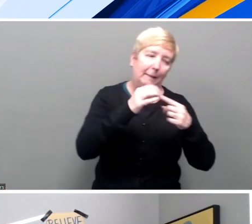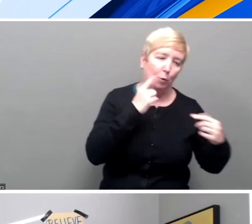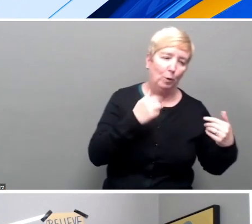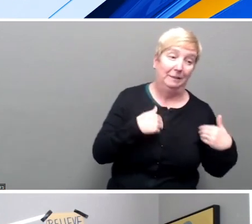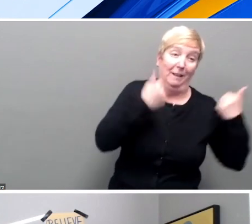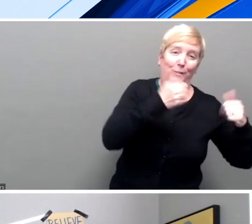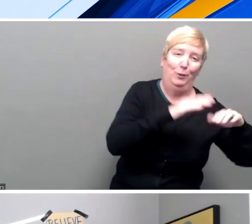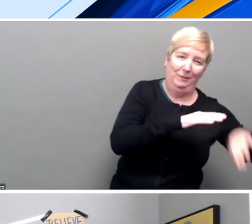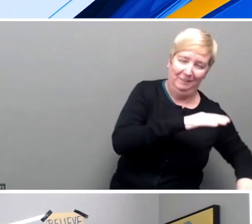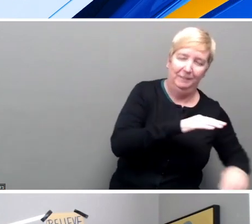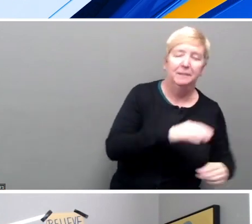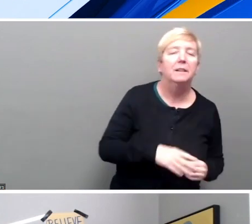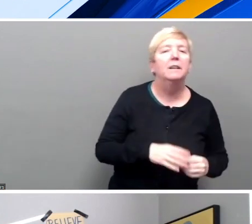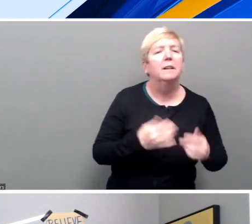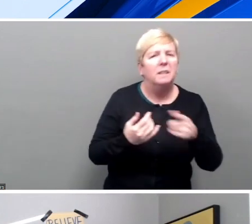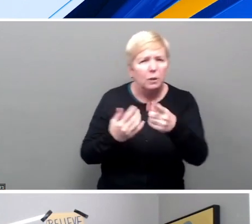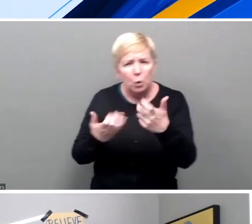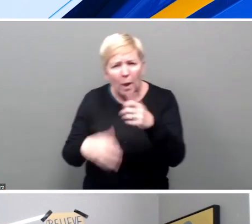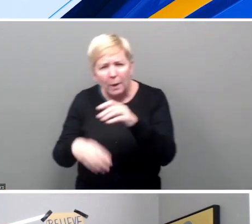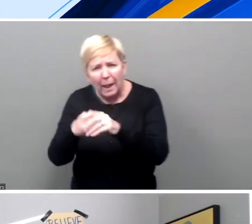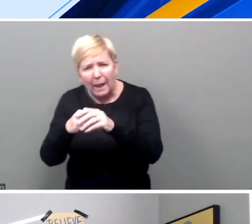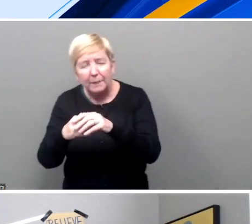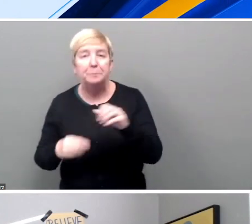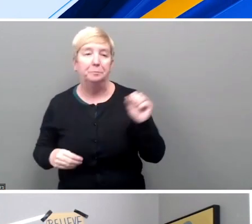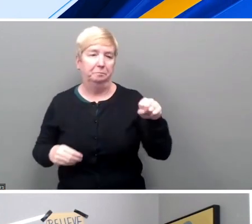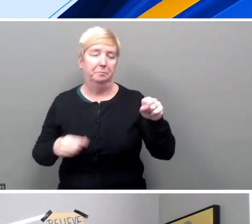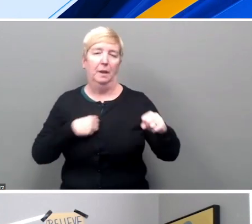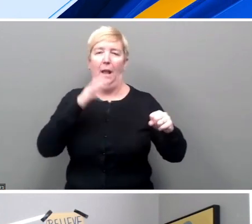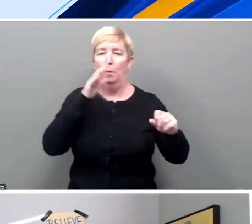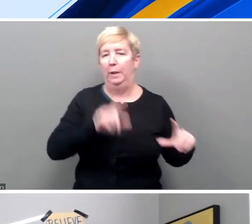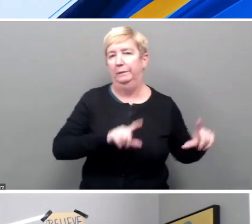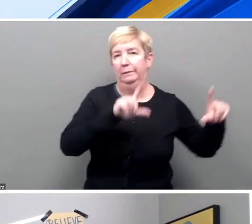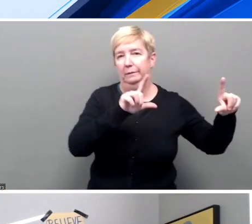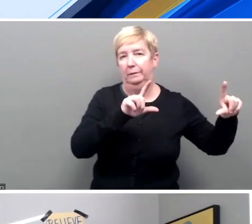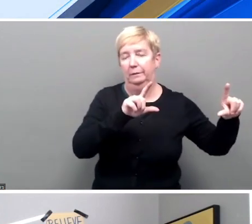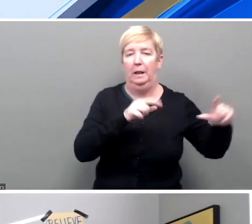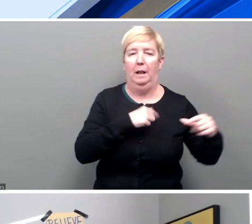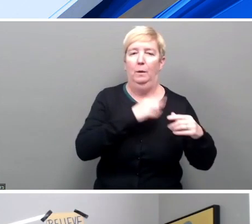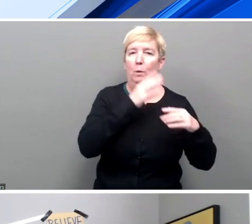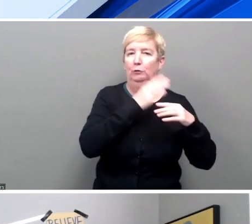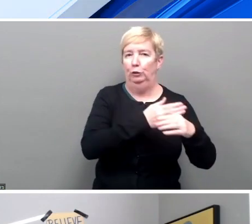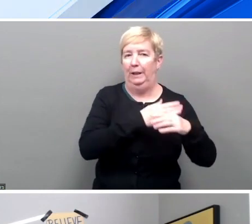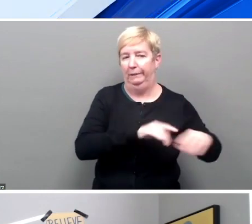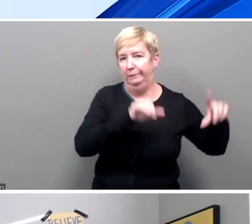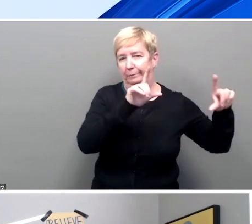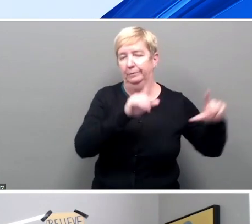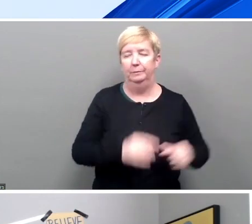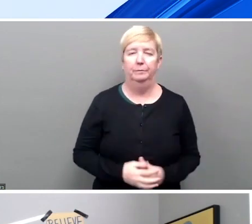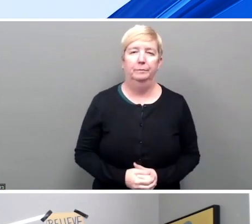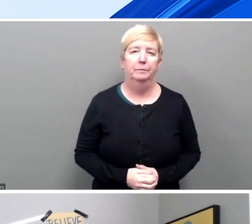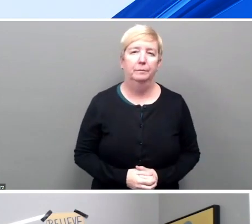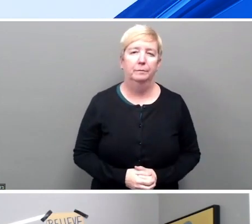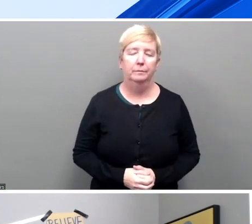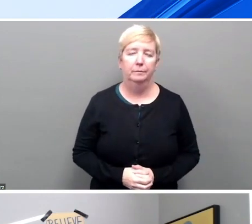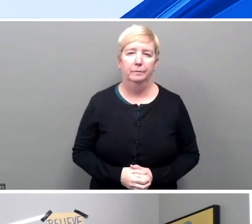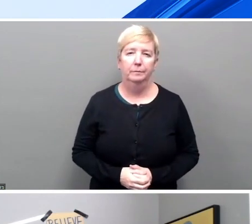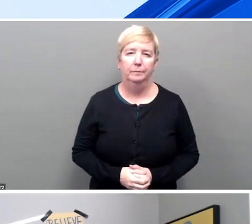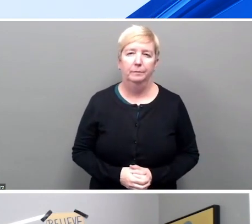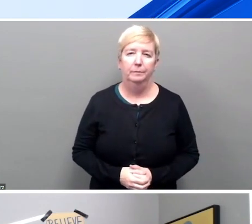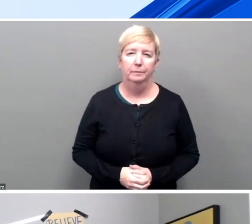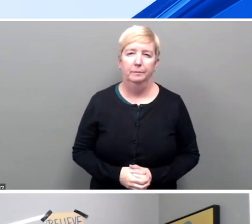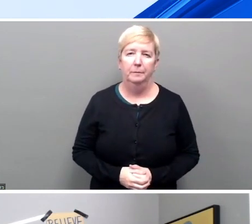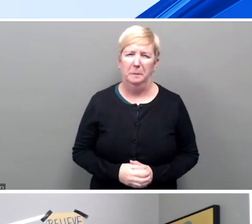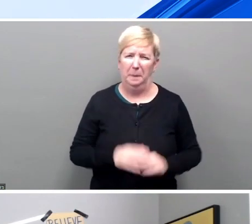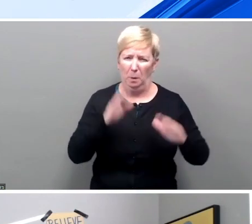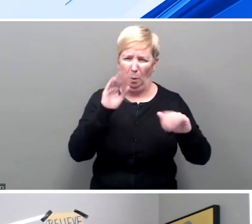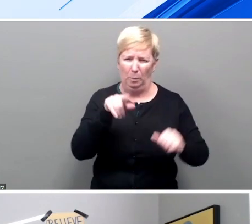that? And then we'll go to Christine. Yeah, I'm just going to actually pull up. Is it okay if I just pull up Sure. the data? It's kind of small, so I hope people can